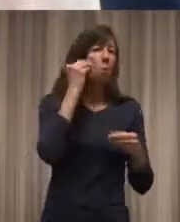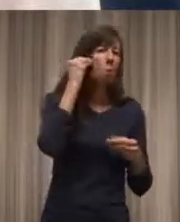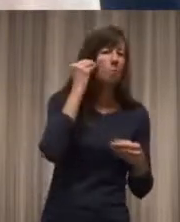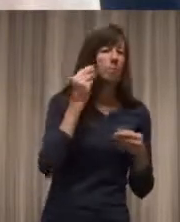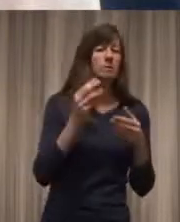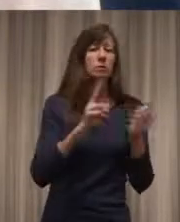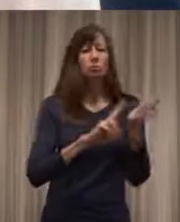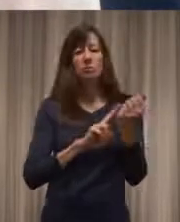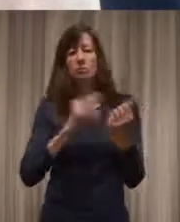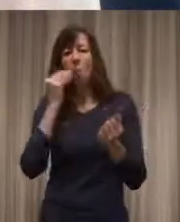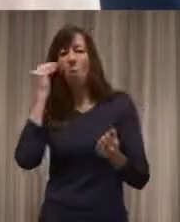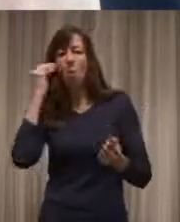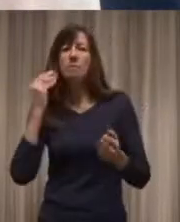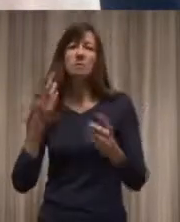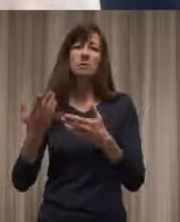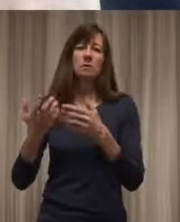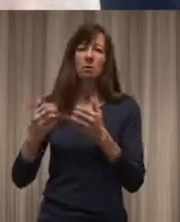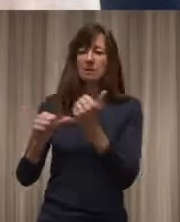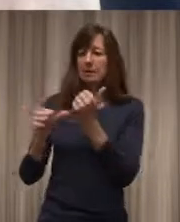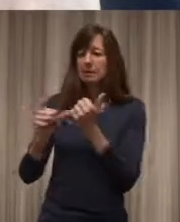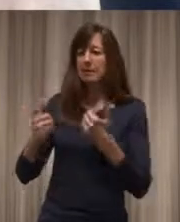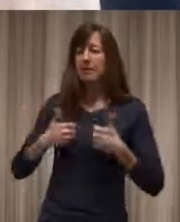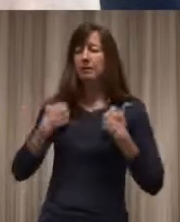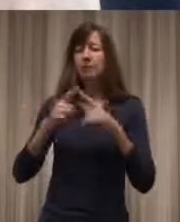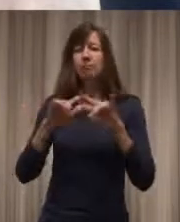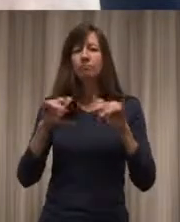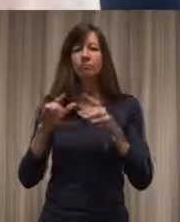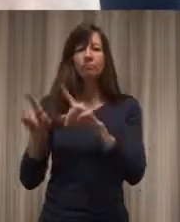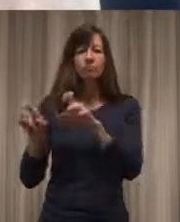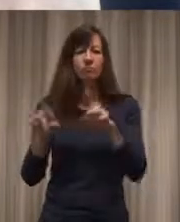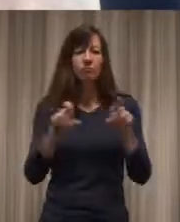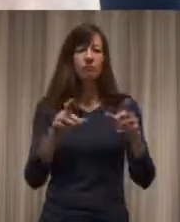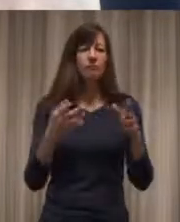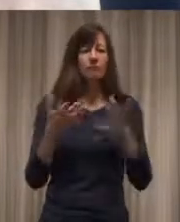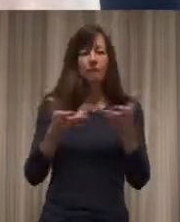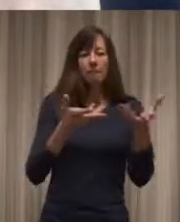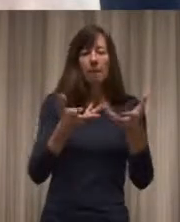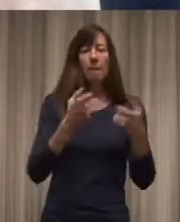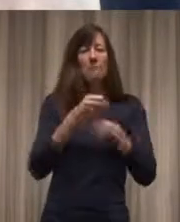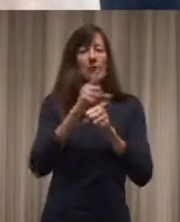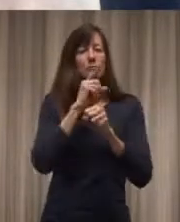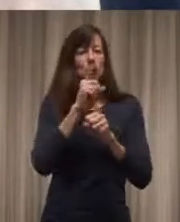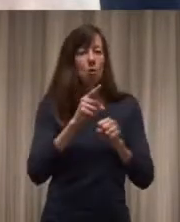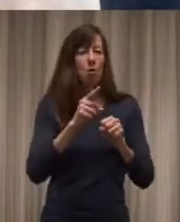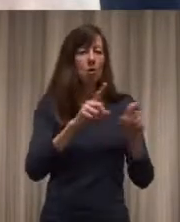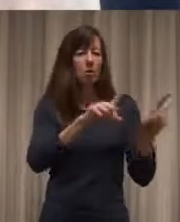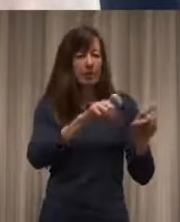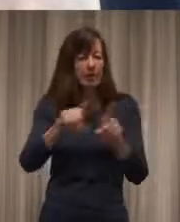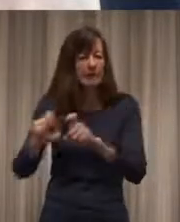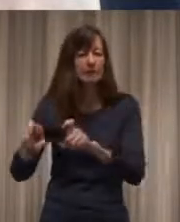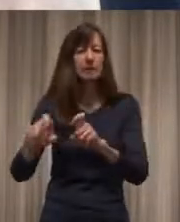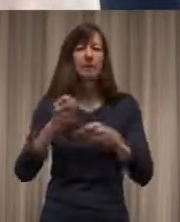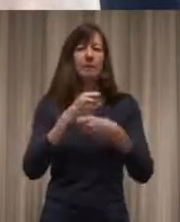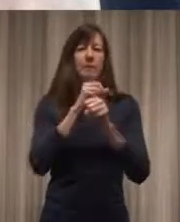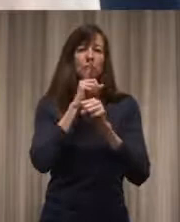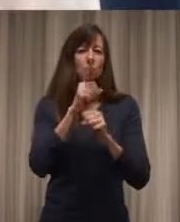response team and make sure that we're diagnosing what's happening and isolating and quarantining as necessary to contain